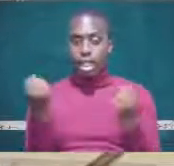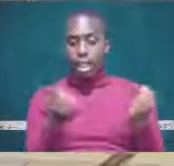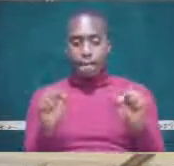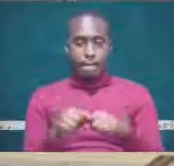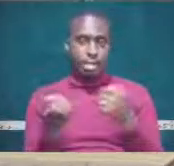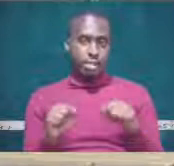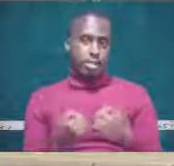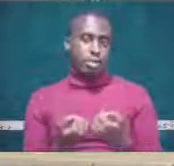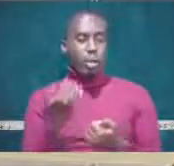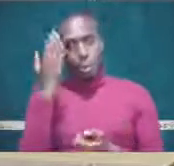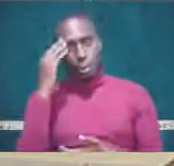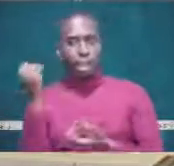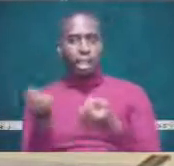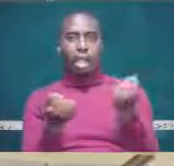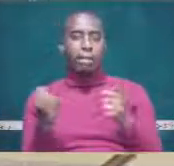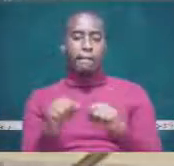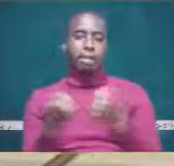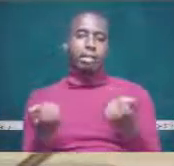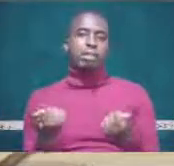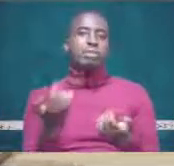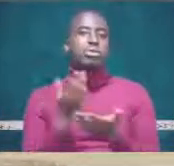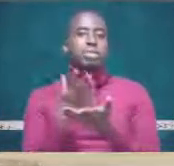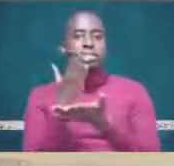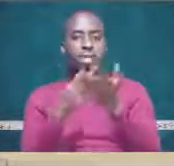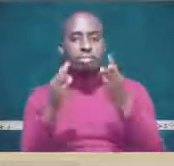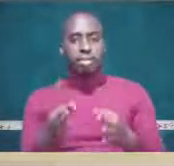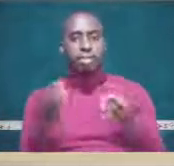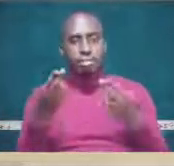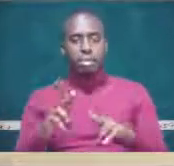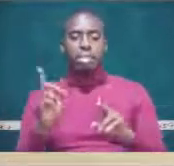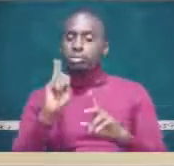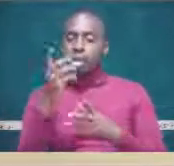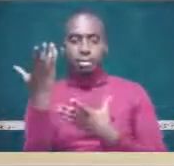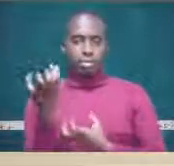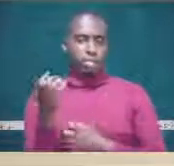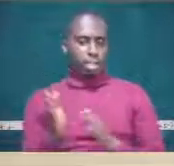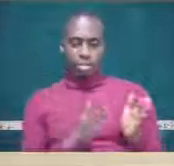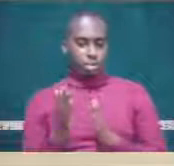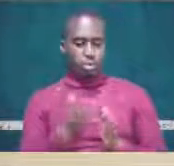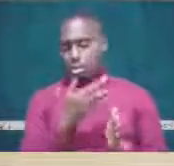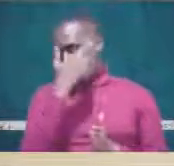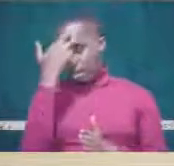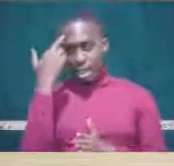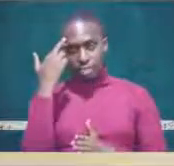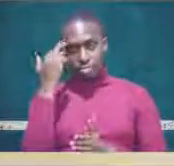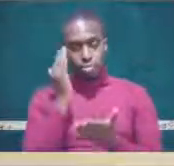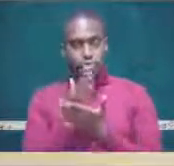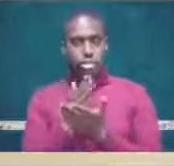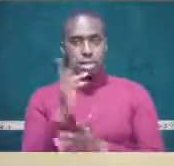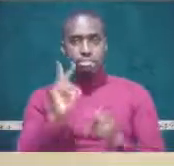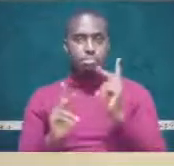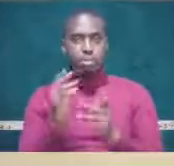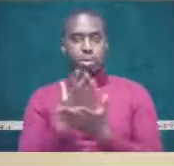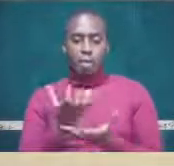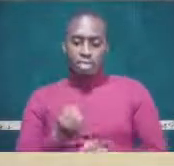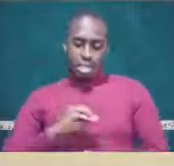breakdown. Because like car breakdown, it is something that happens unexpectedly. That is why, in most cases, like people who